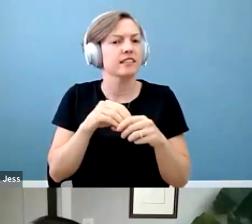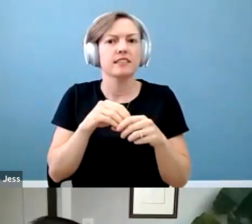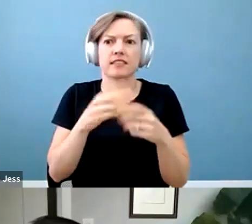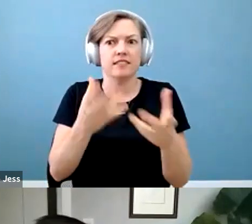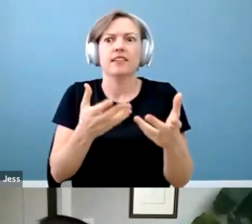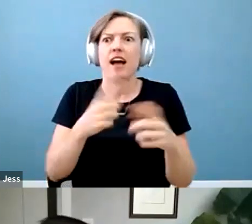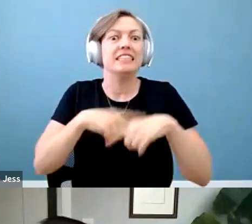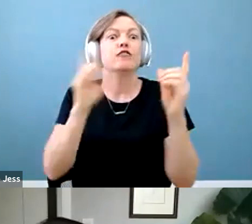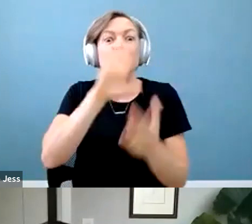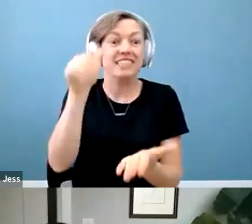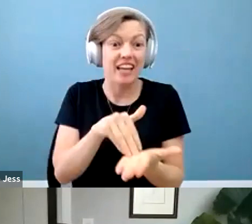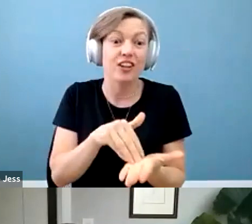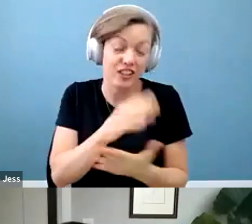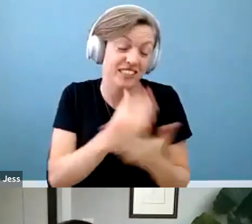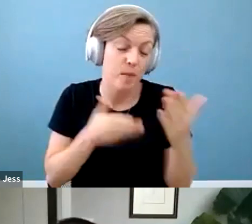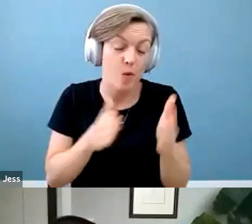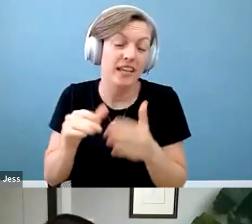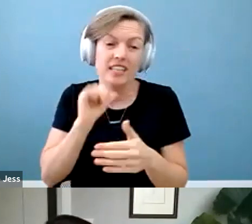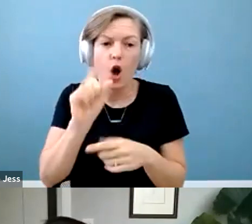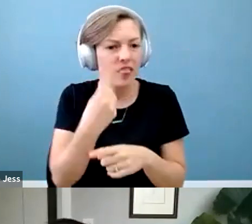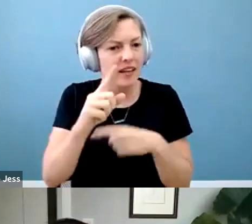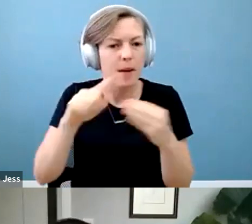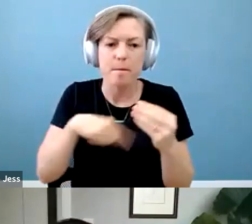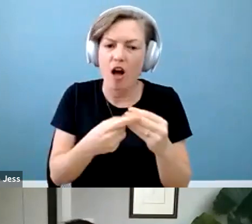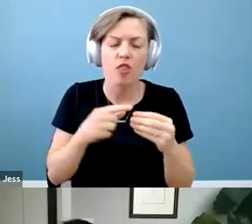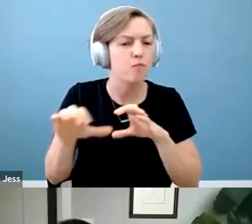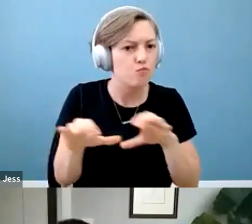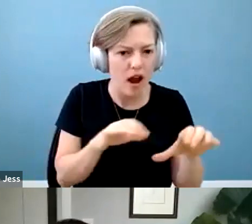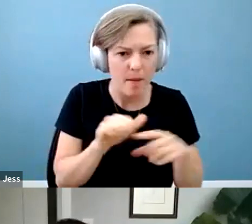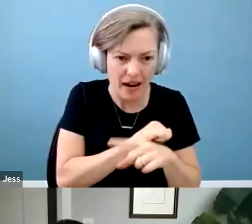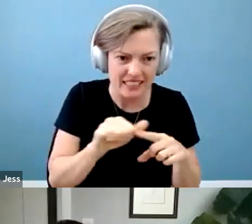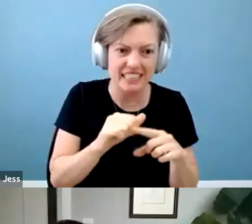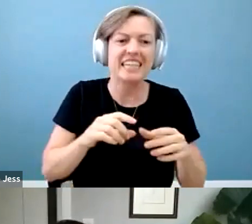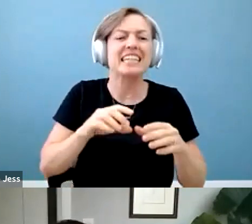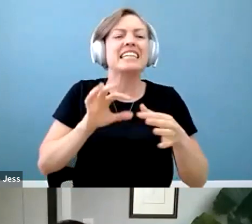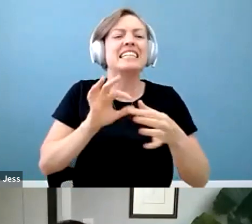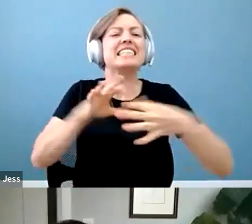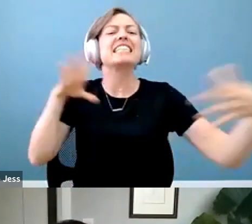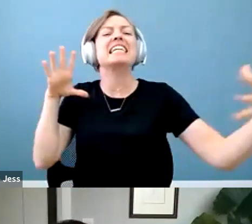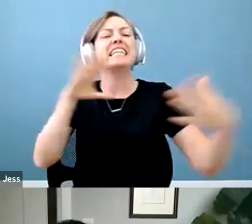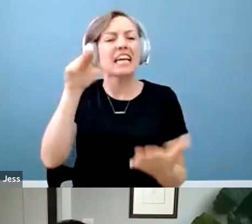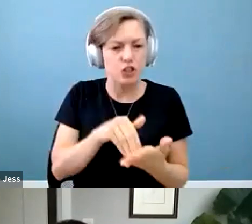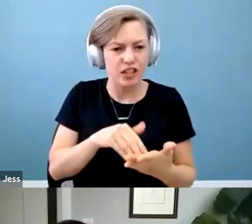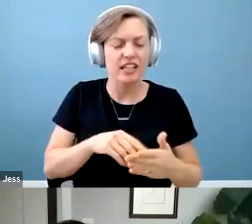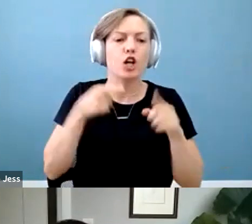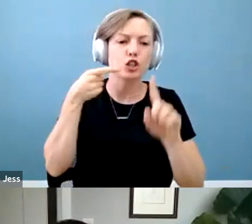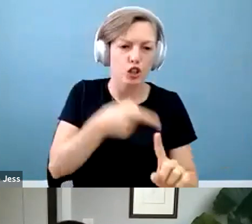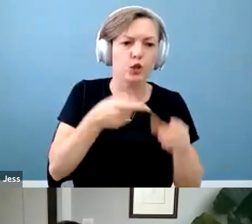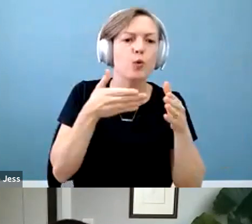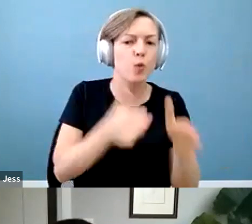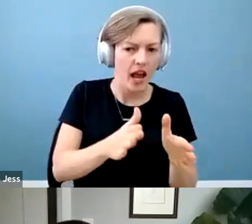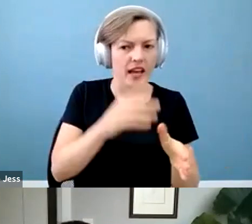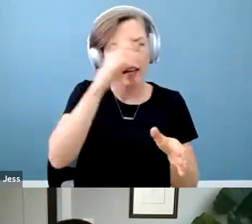a different center in some ways. It's not only about the practices, it's about decentering a certain way that